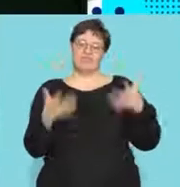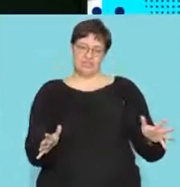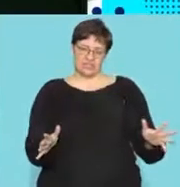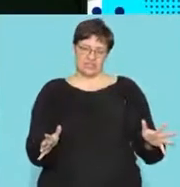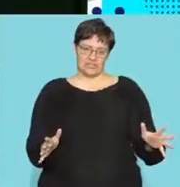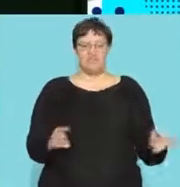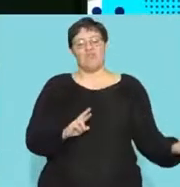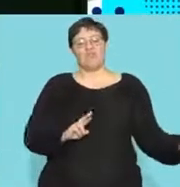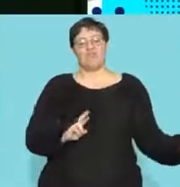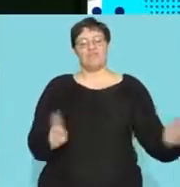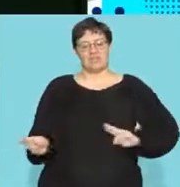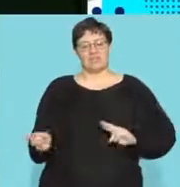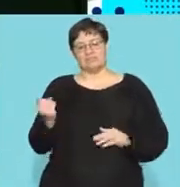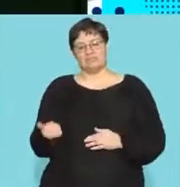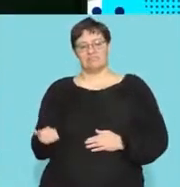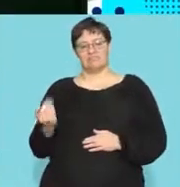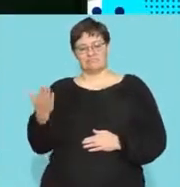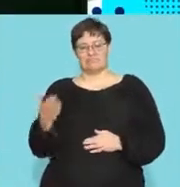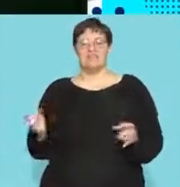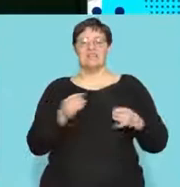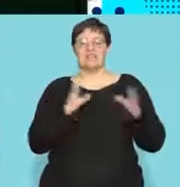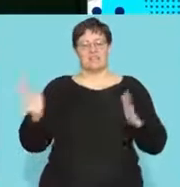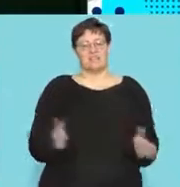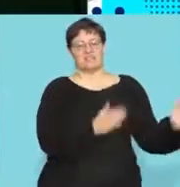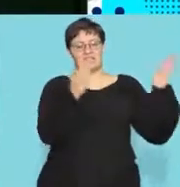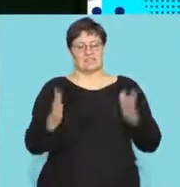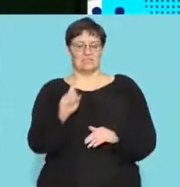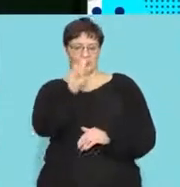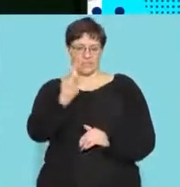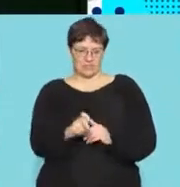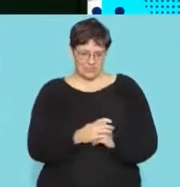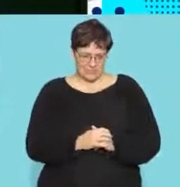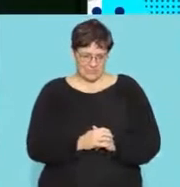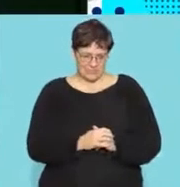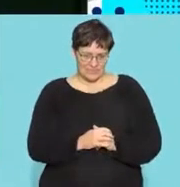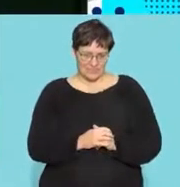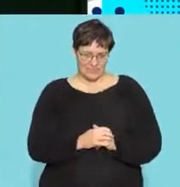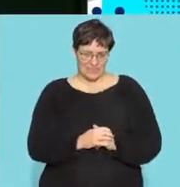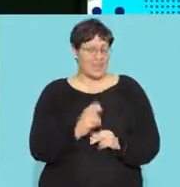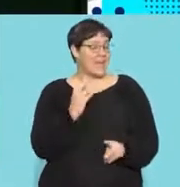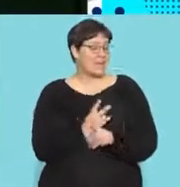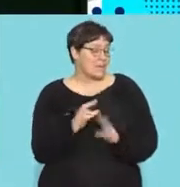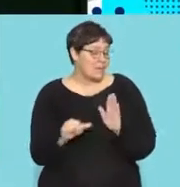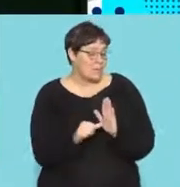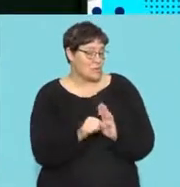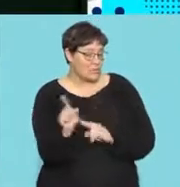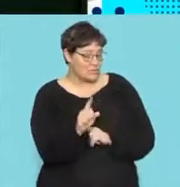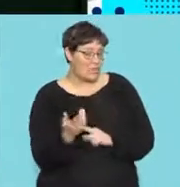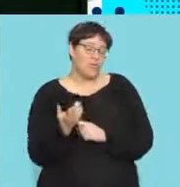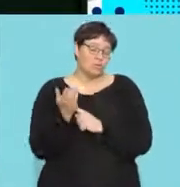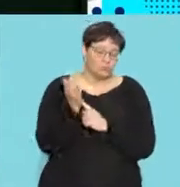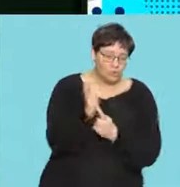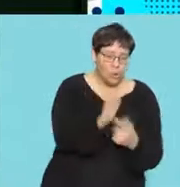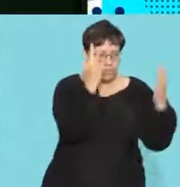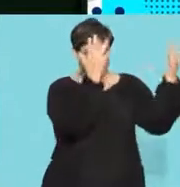you are ready to hand it in and start with the next question. So guys, once again, important, show your